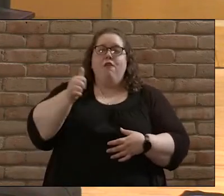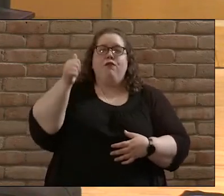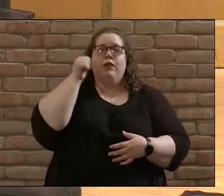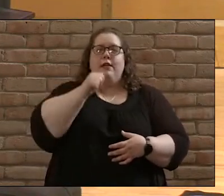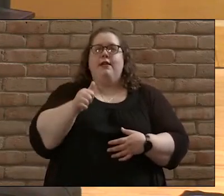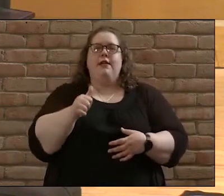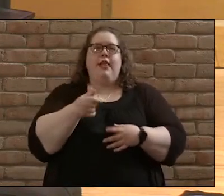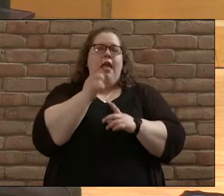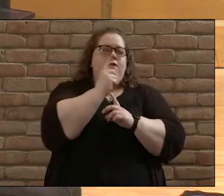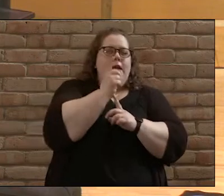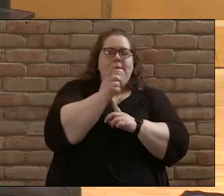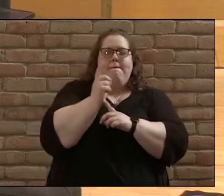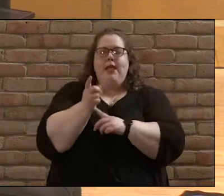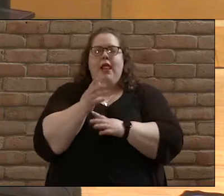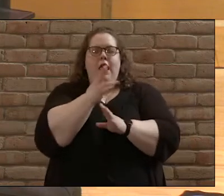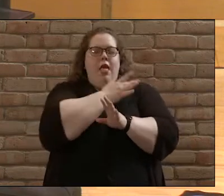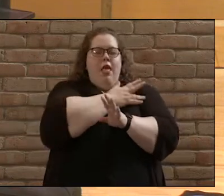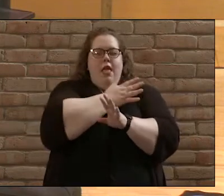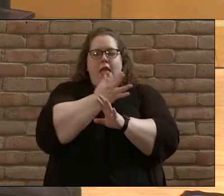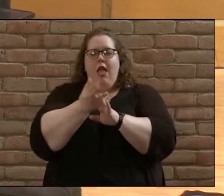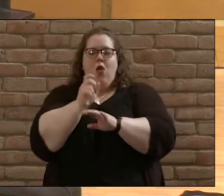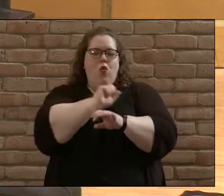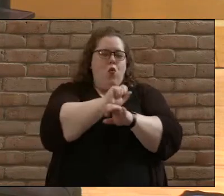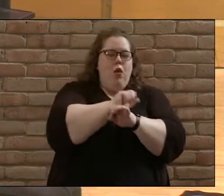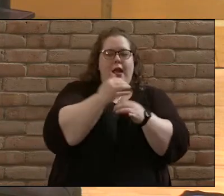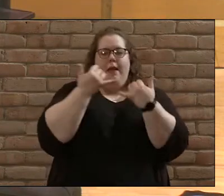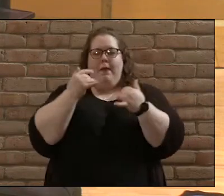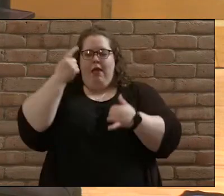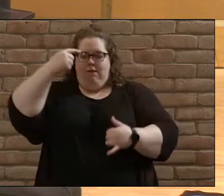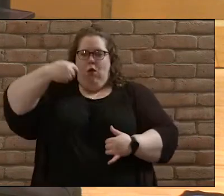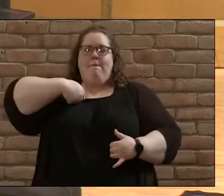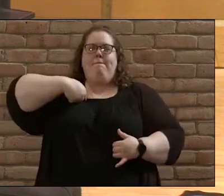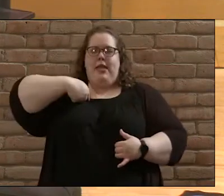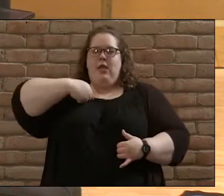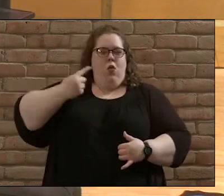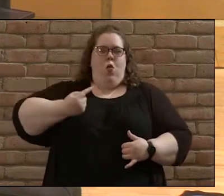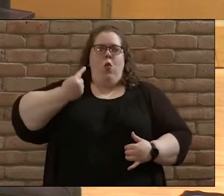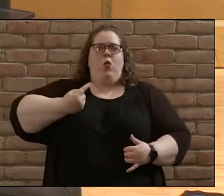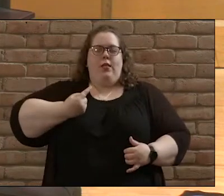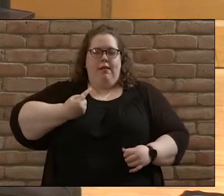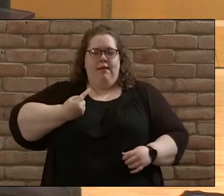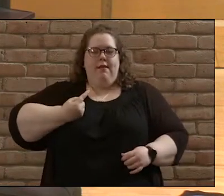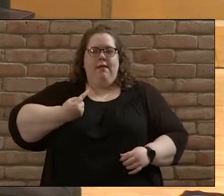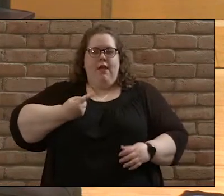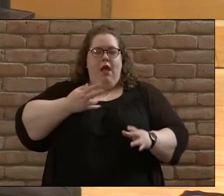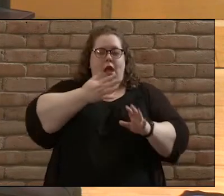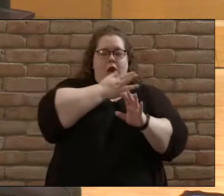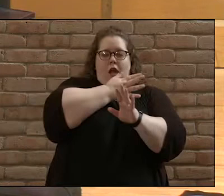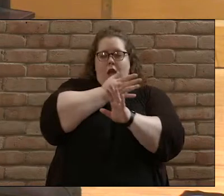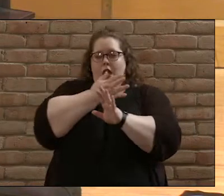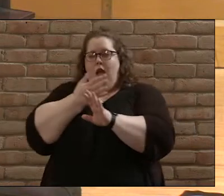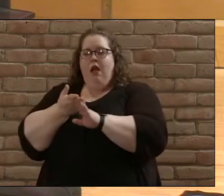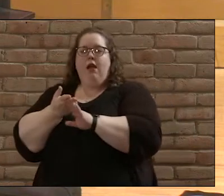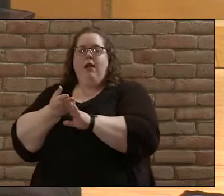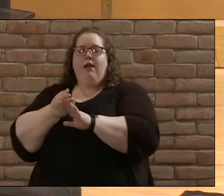that benefits us and us alone, that we don't have any time to serve our